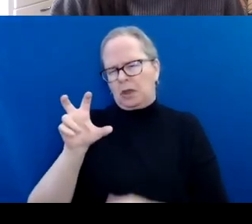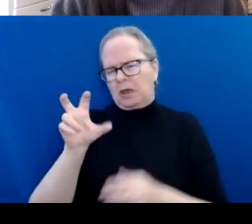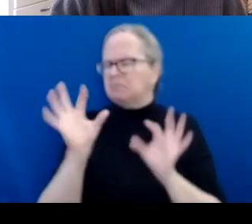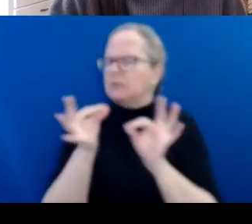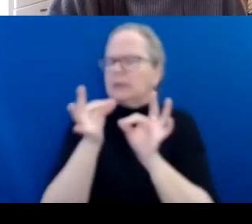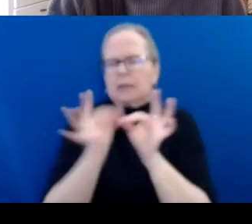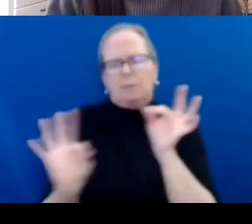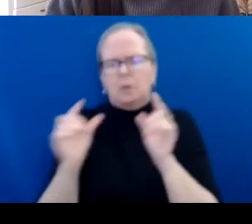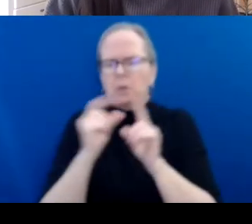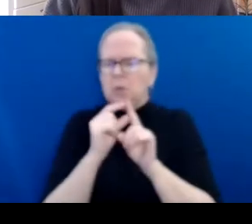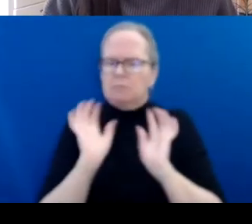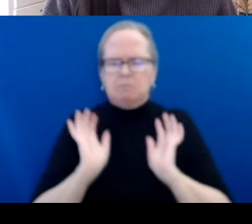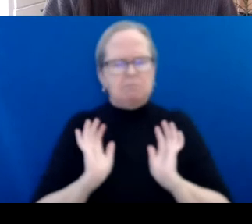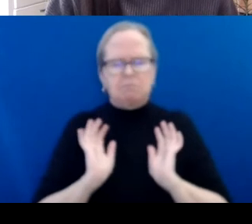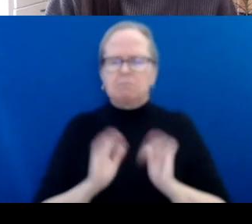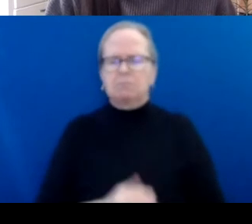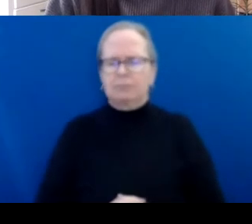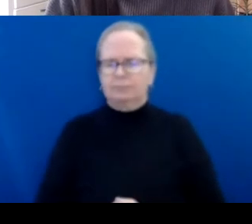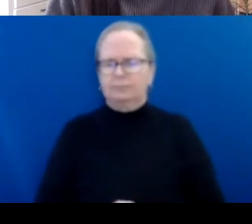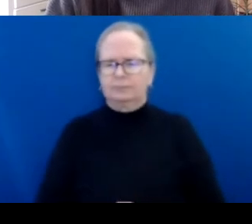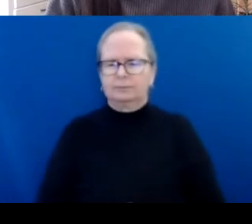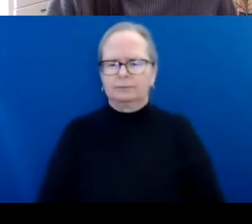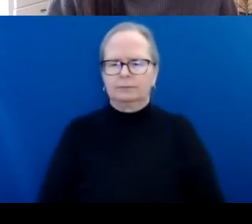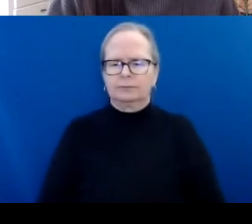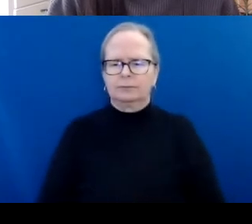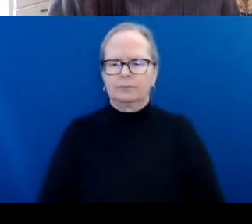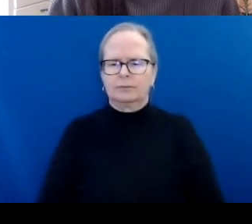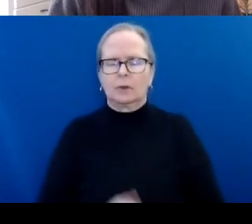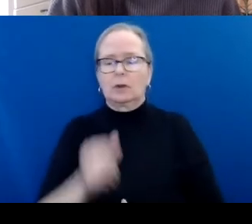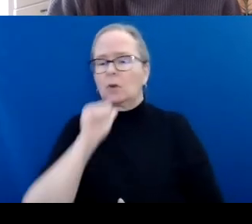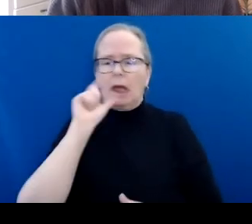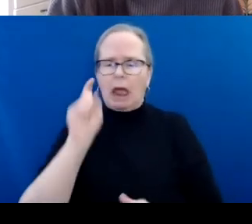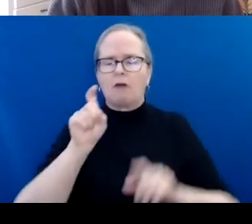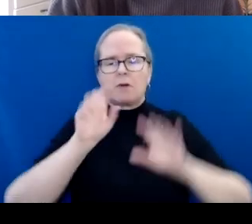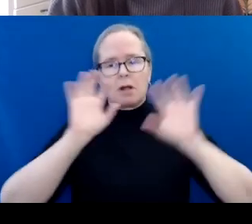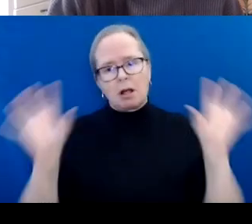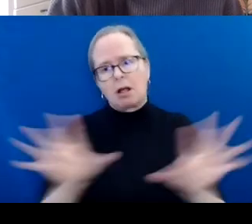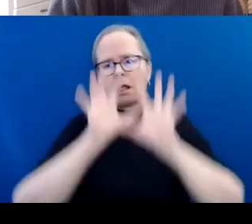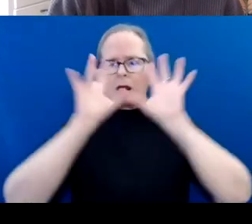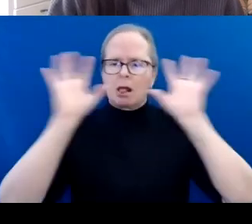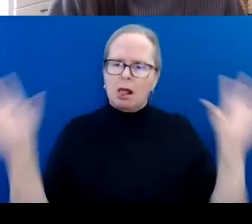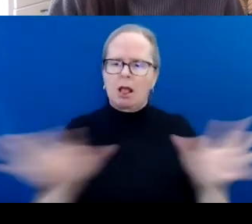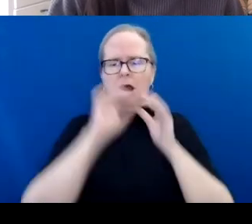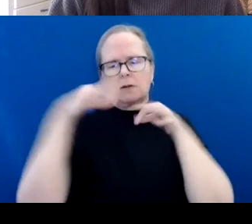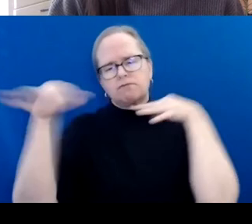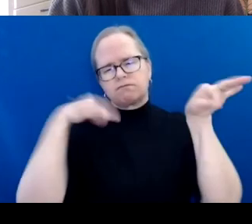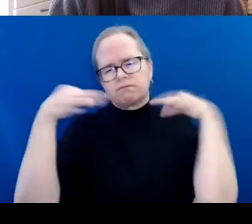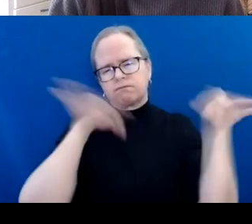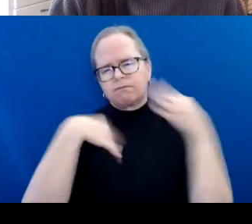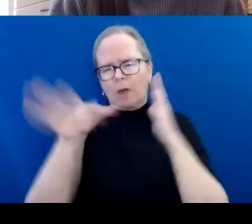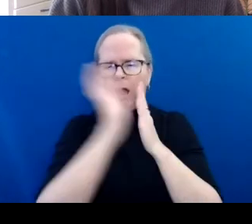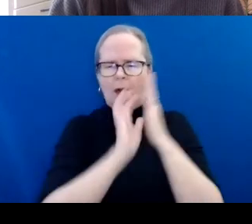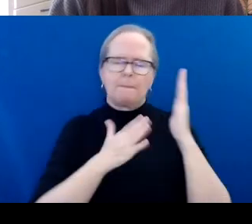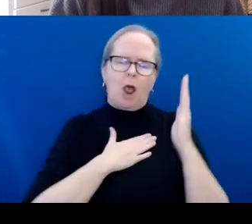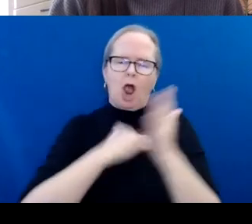This does not need to be a manifesto on your artistic practice, but rather a concise and helpful overview.